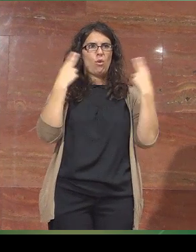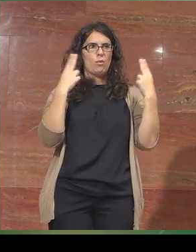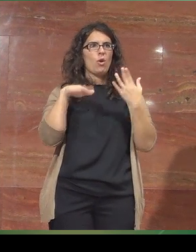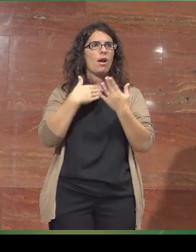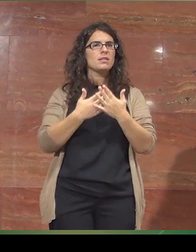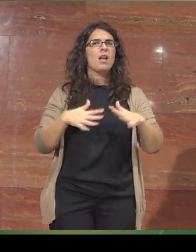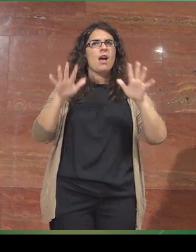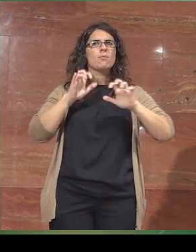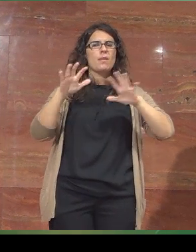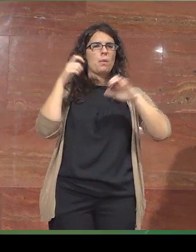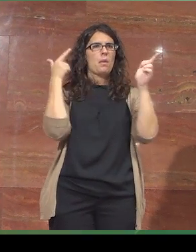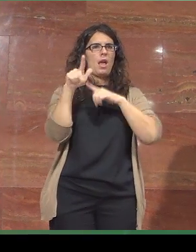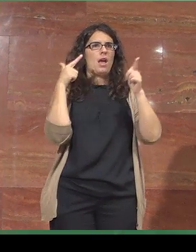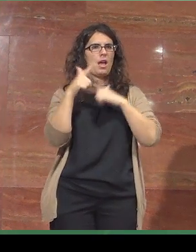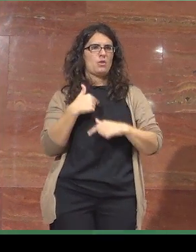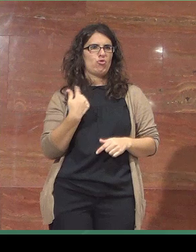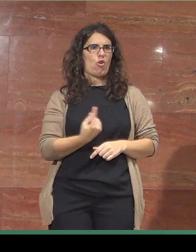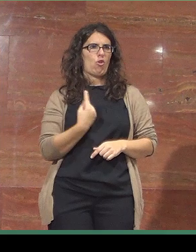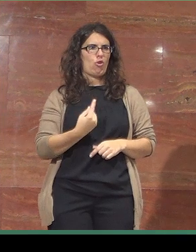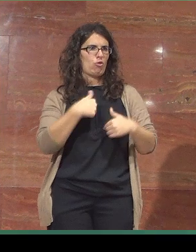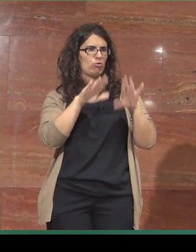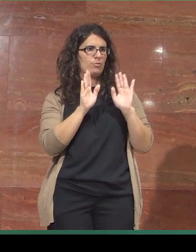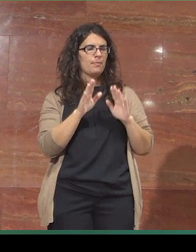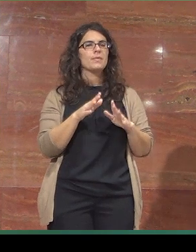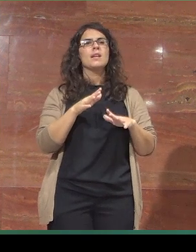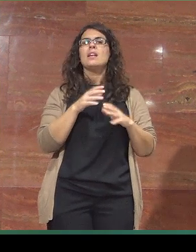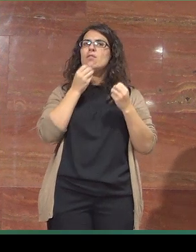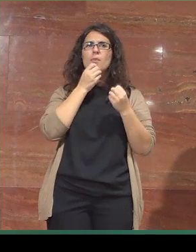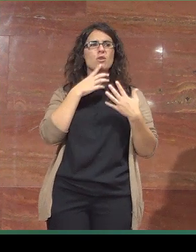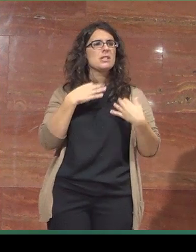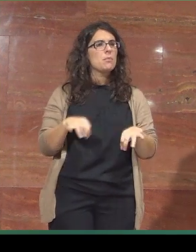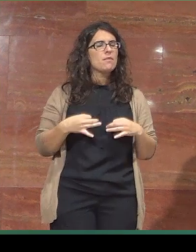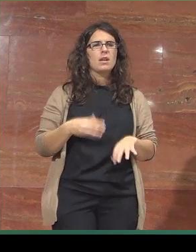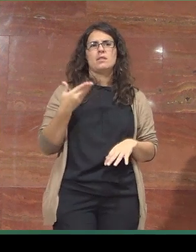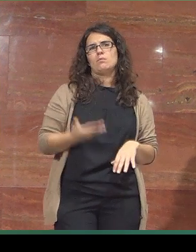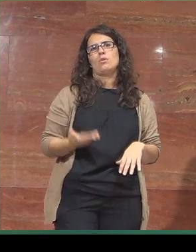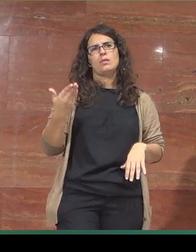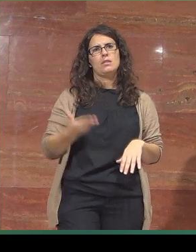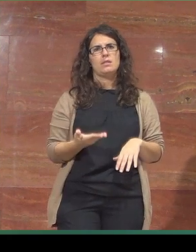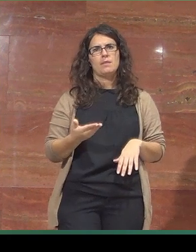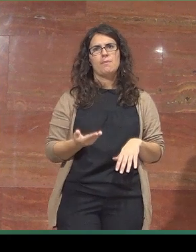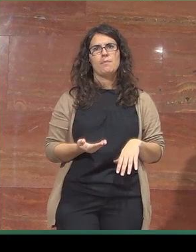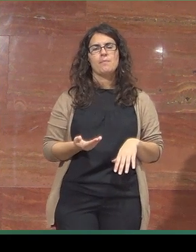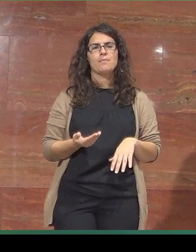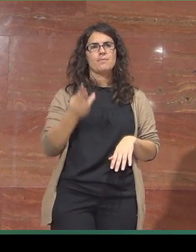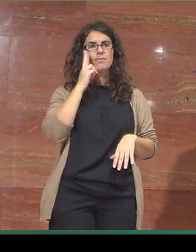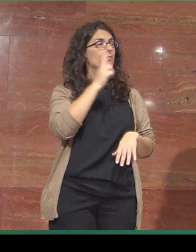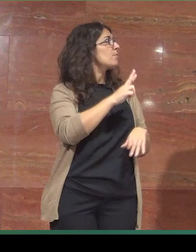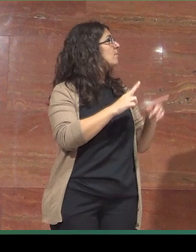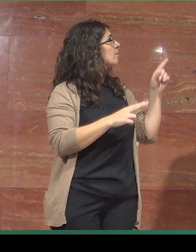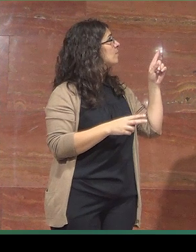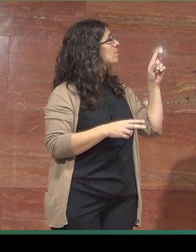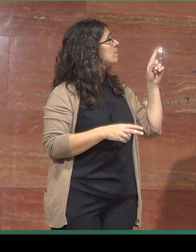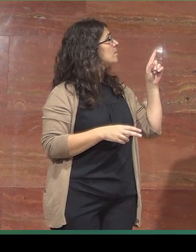Simplifying information is also hugely important. What I'm showing you here is called a spider map, and this was actually